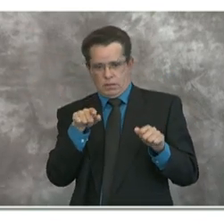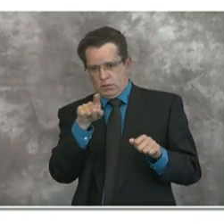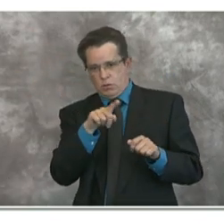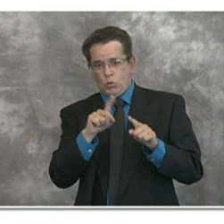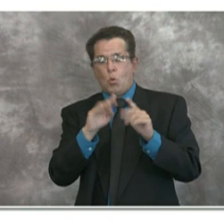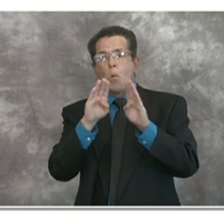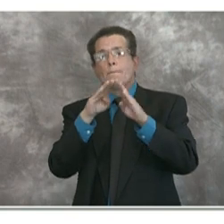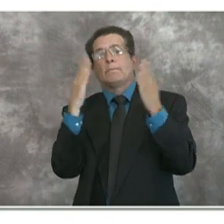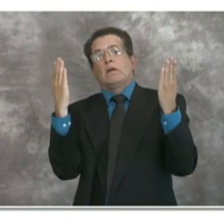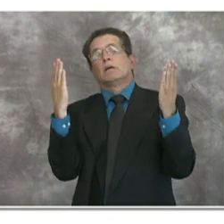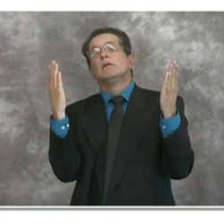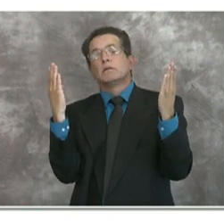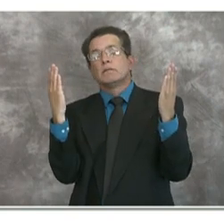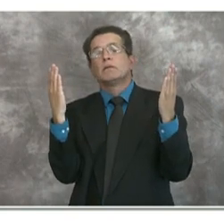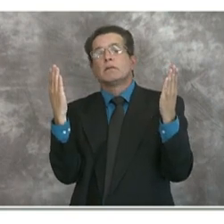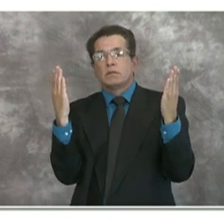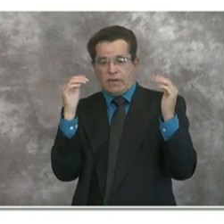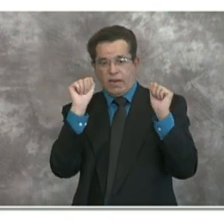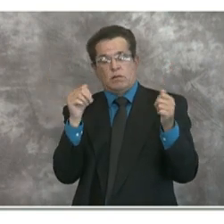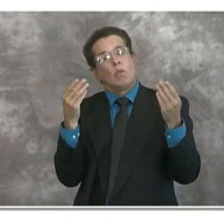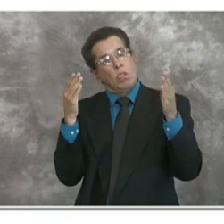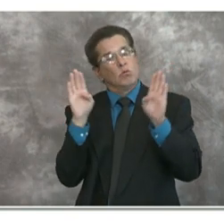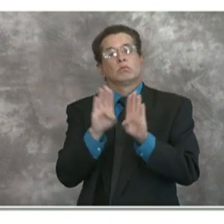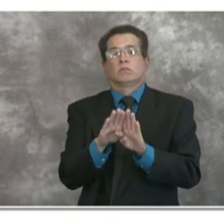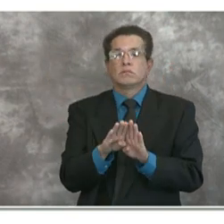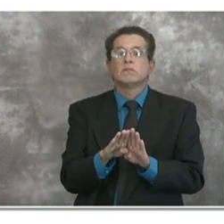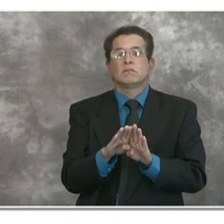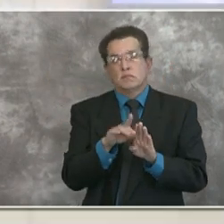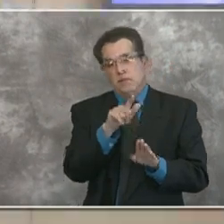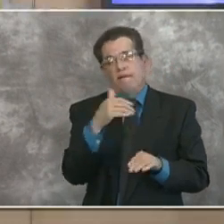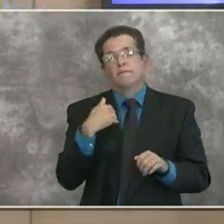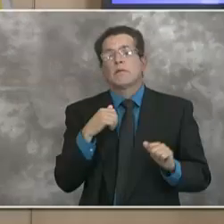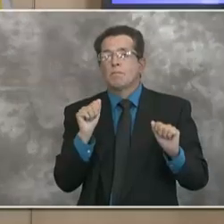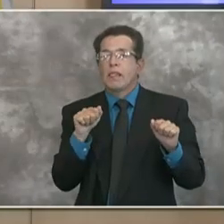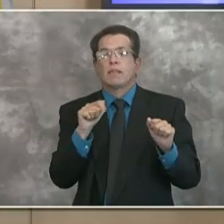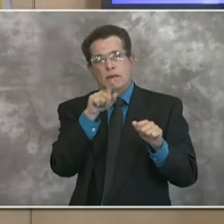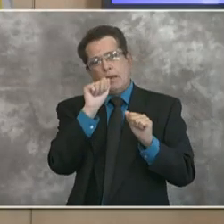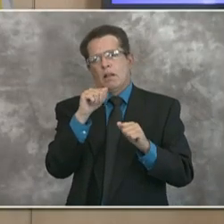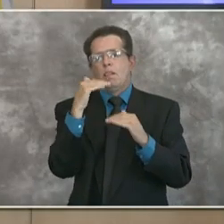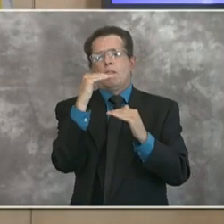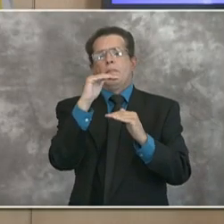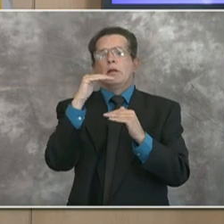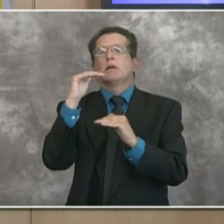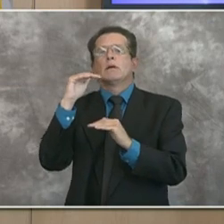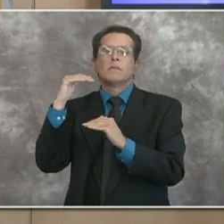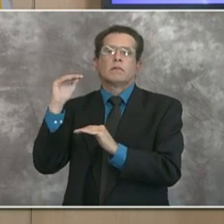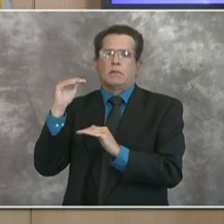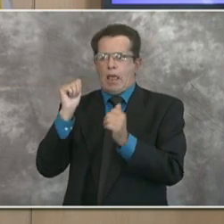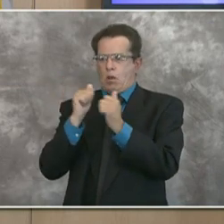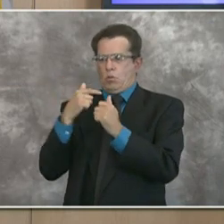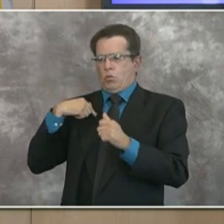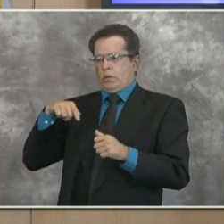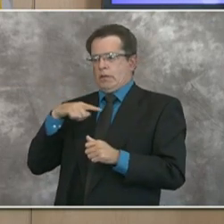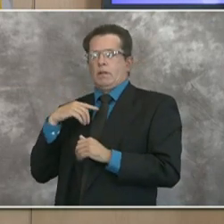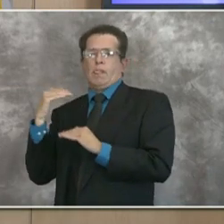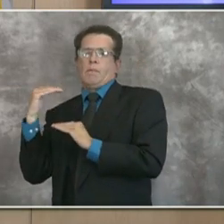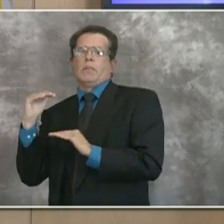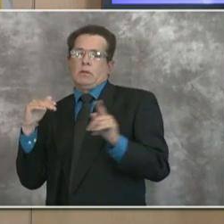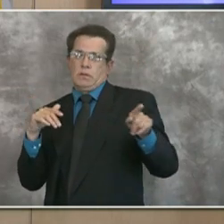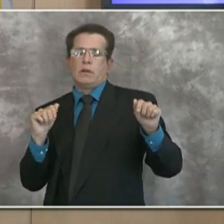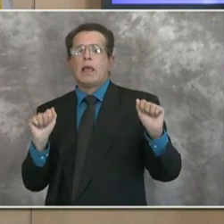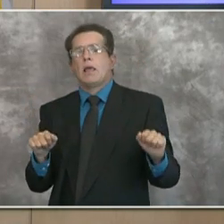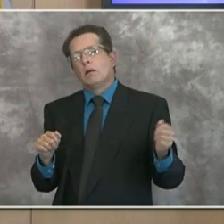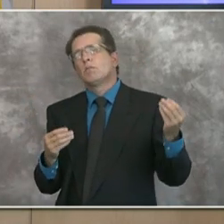to open at their pleasure, to close at their pleasure, or to limit things in ways beyond how we have limited those